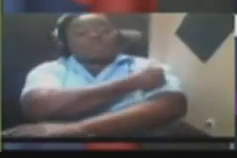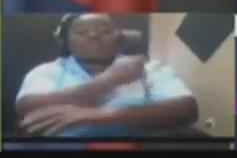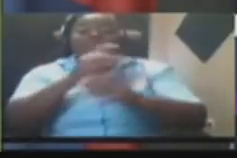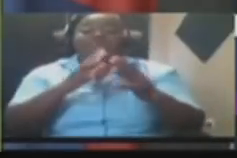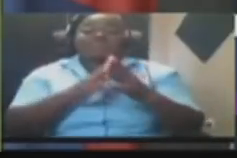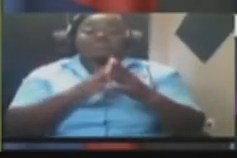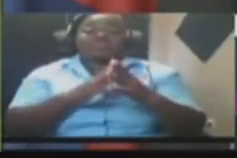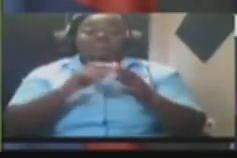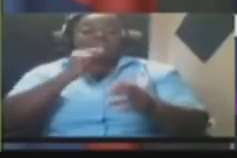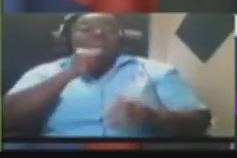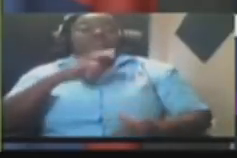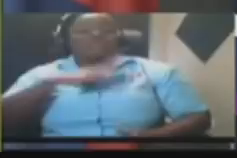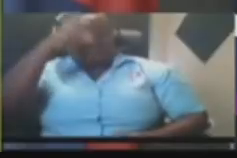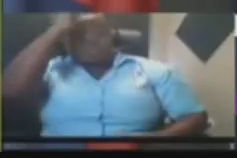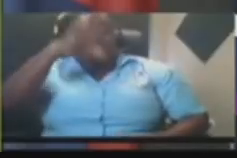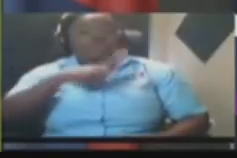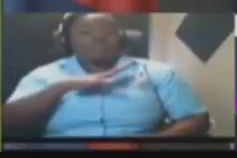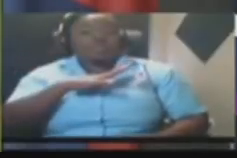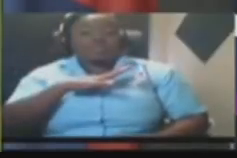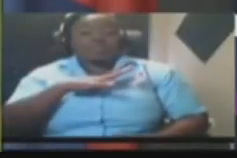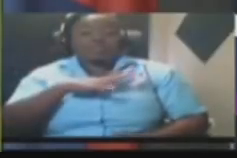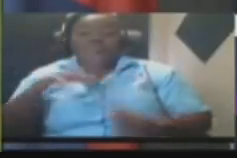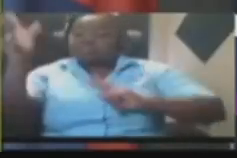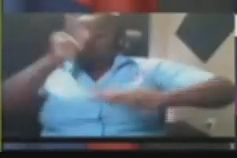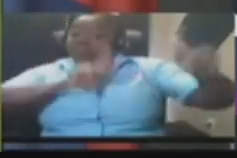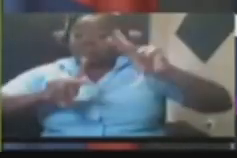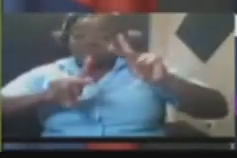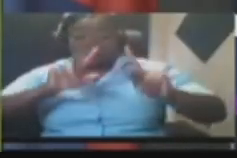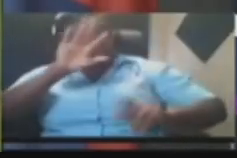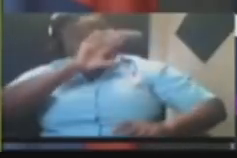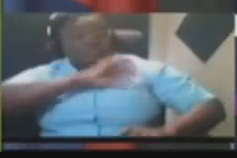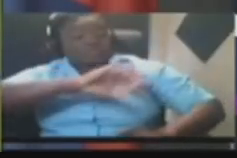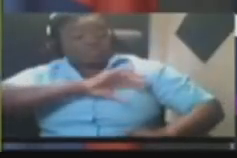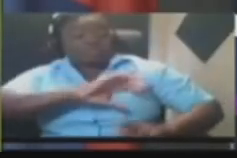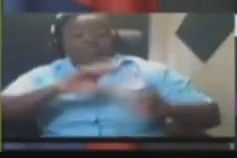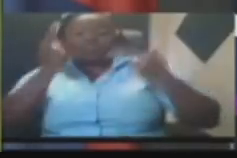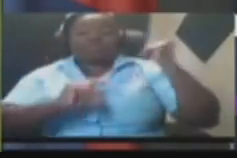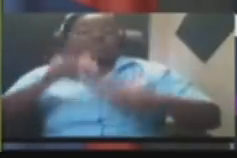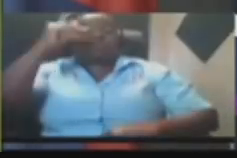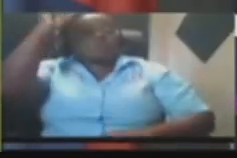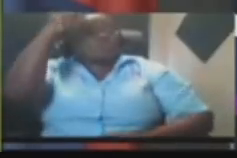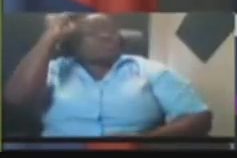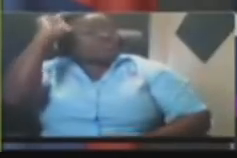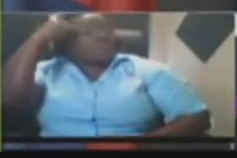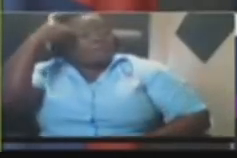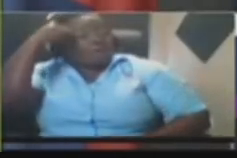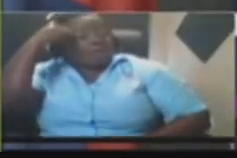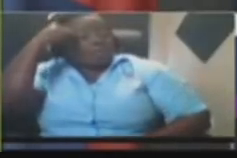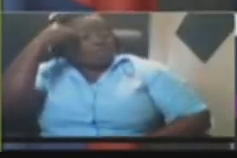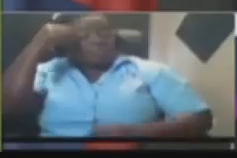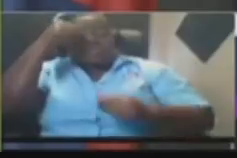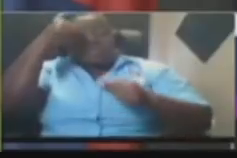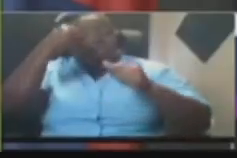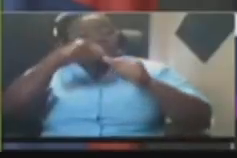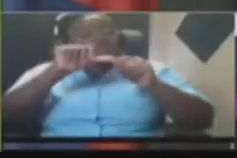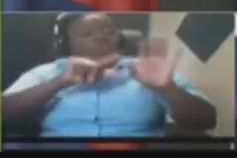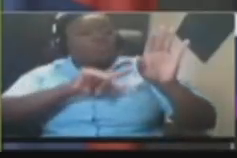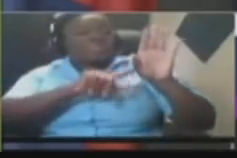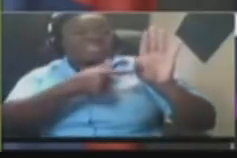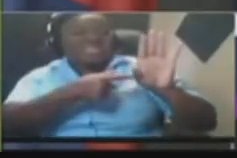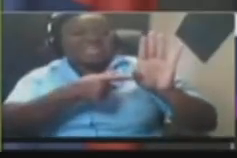Ladies and gentlemen, citizens of Trinidad and Tobago, you may recall that when we started out responding